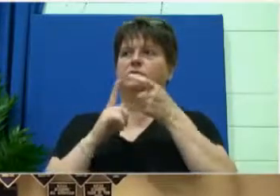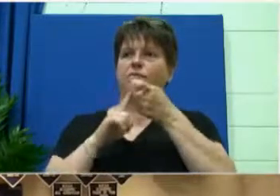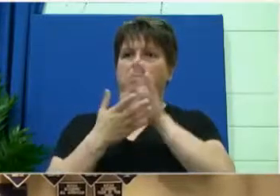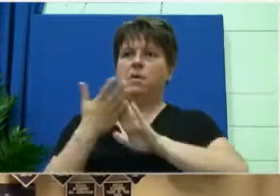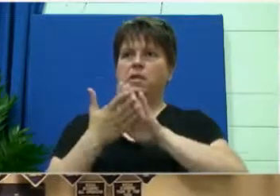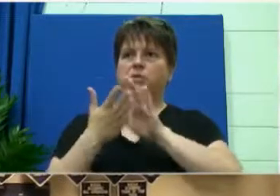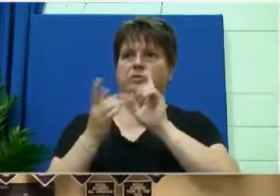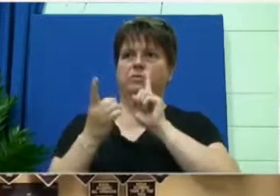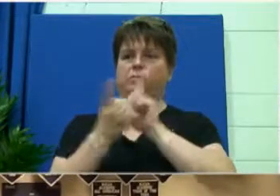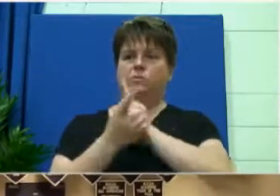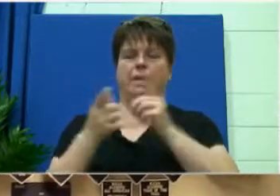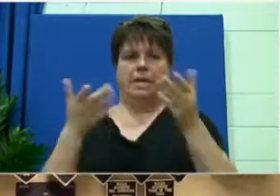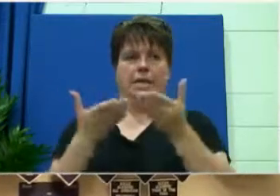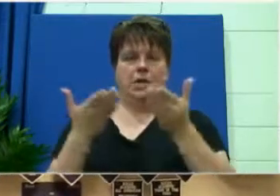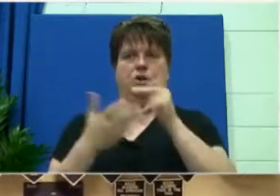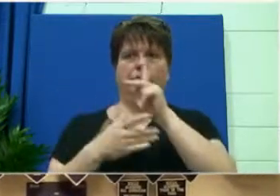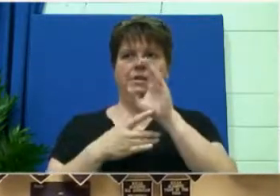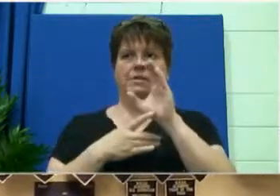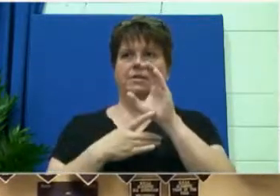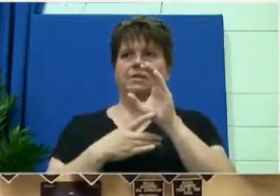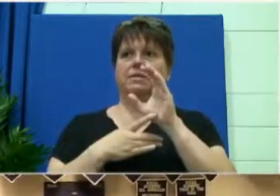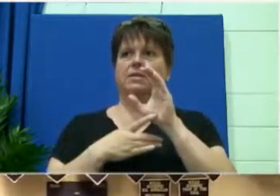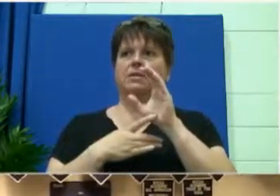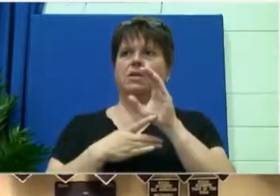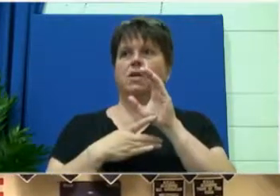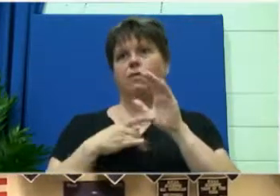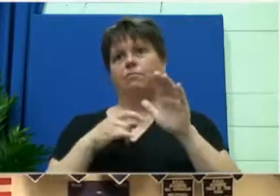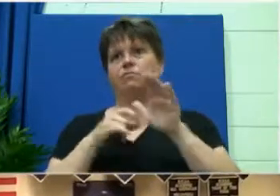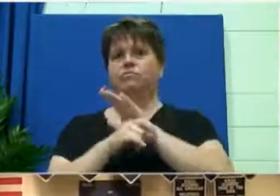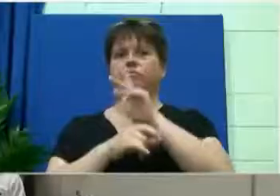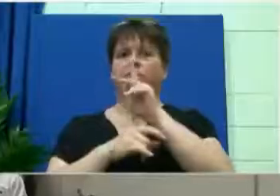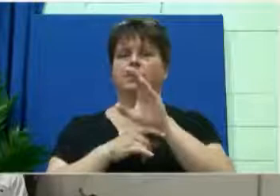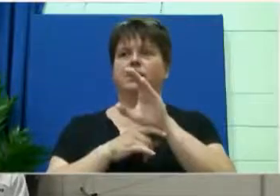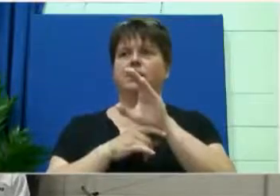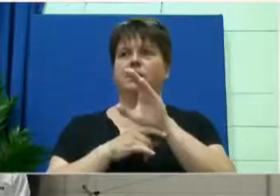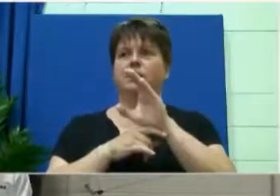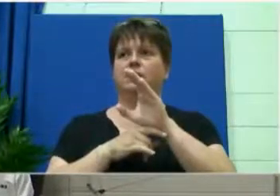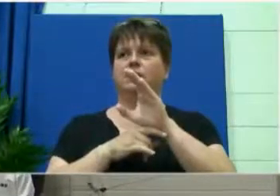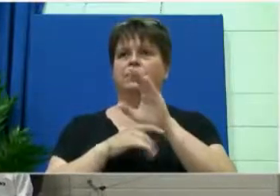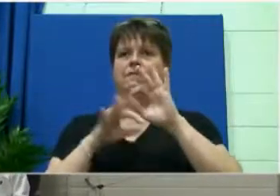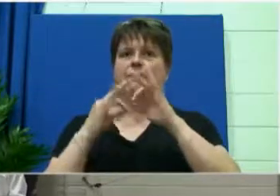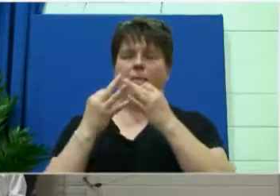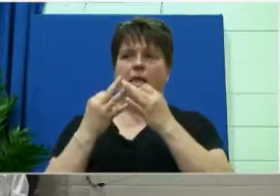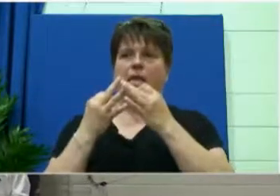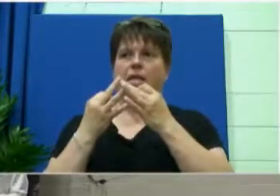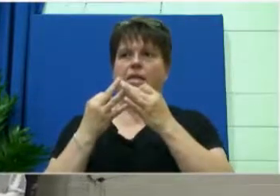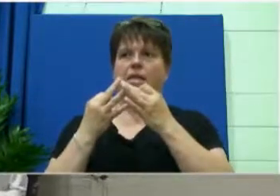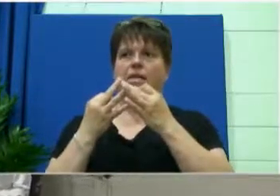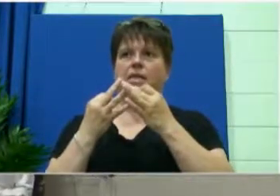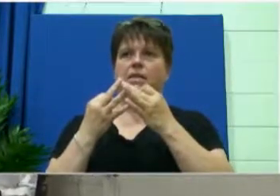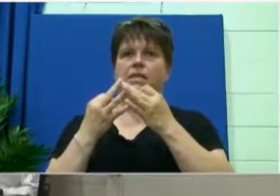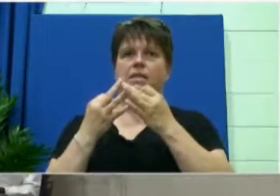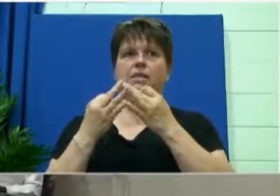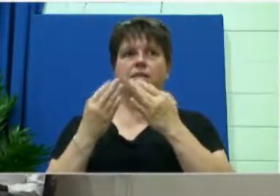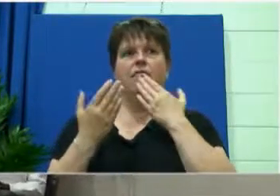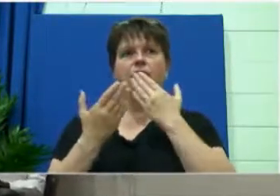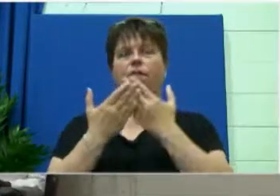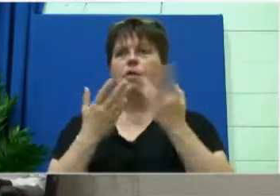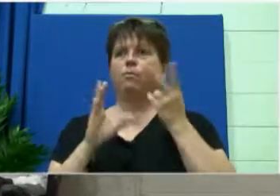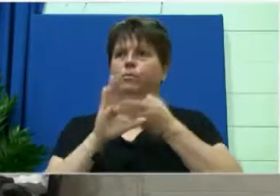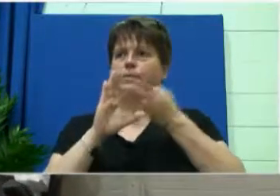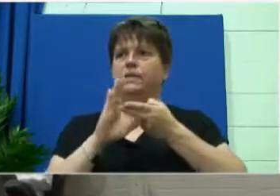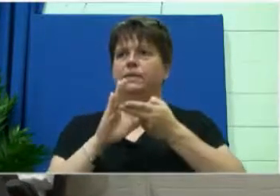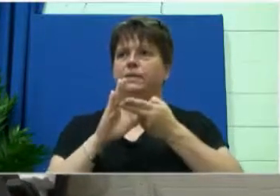at KC. On behalf of the entire Kaskaskia College family, thanks to all who participated in this